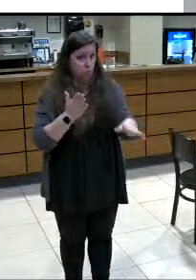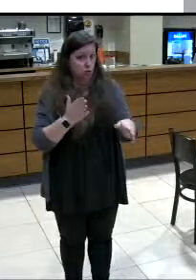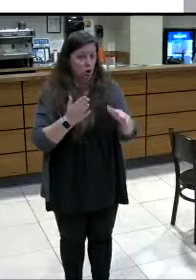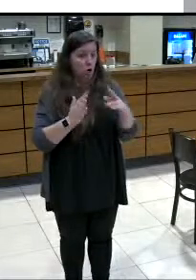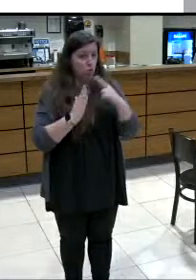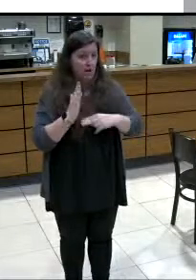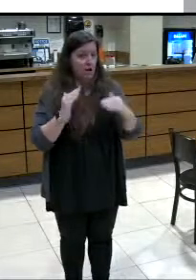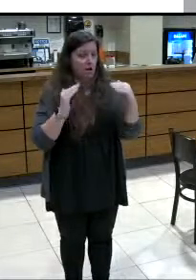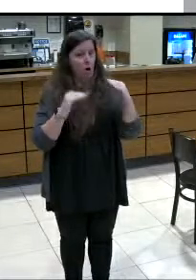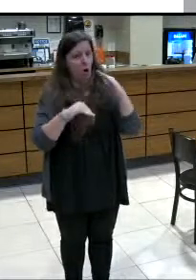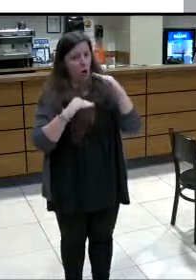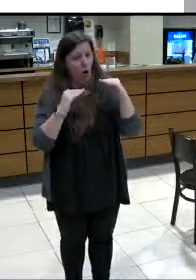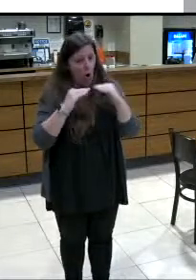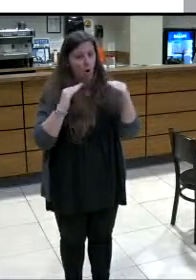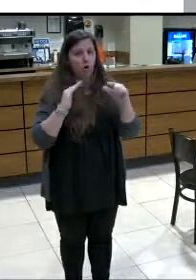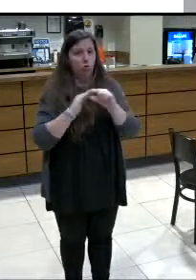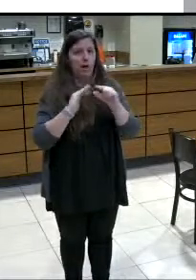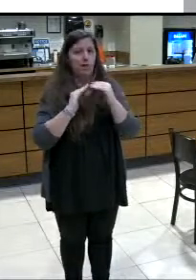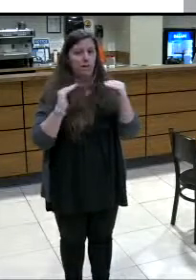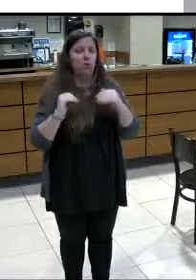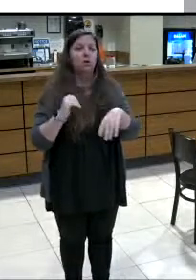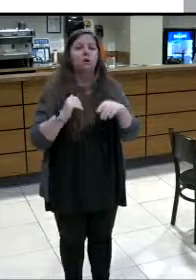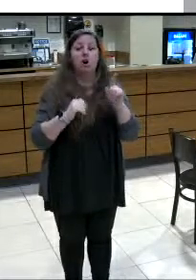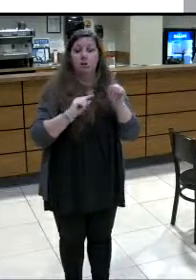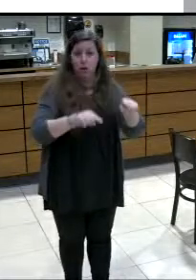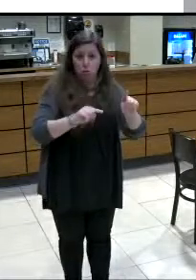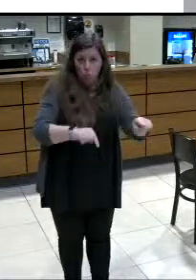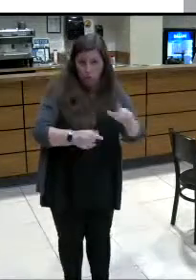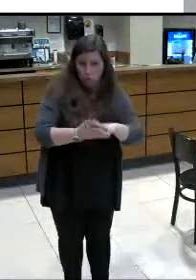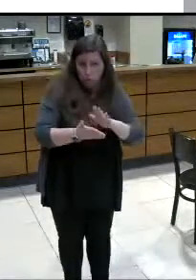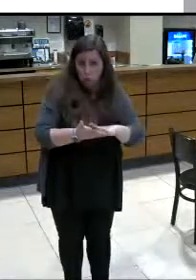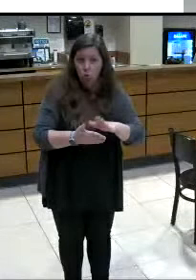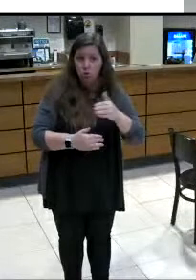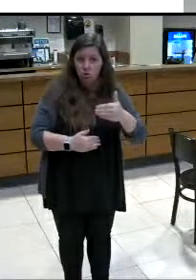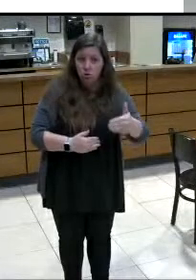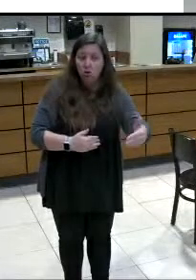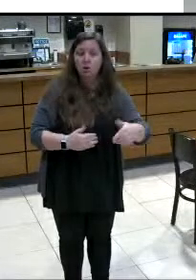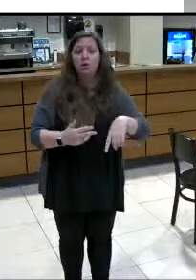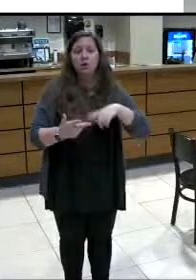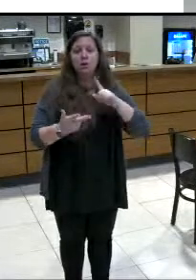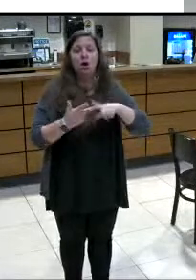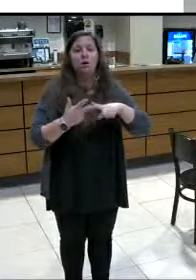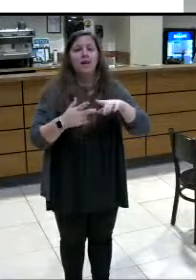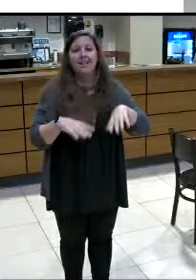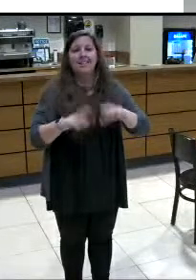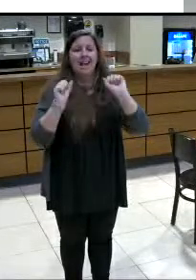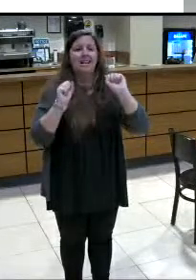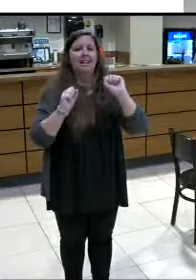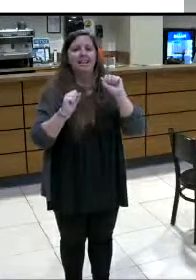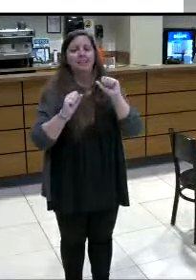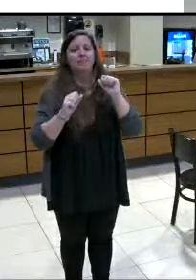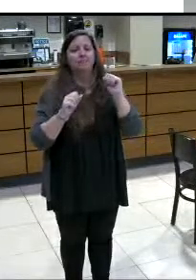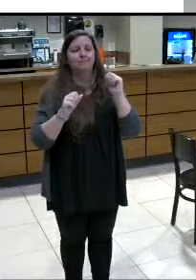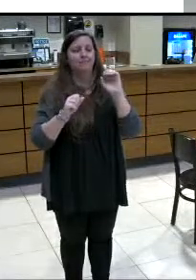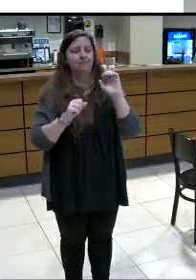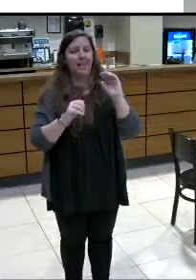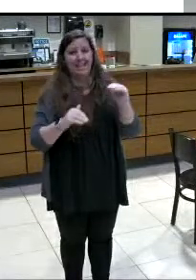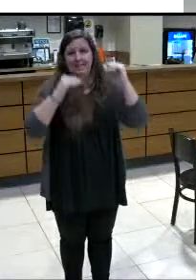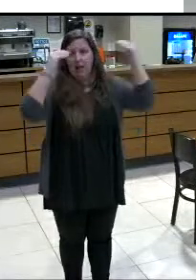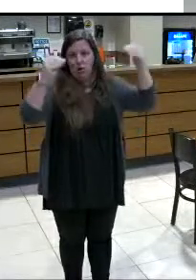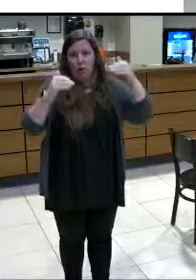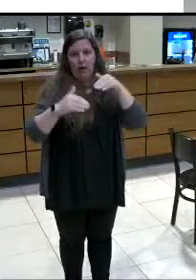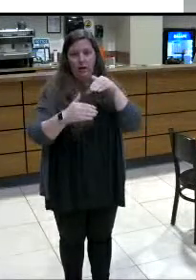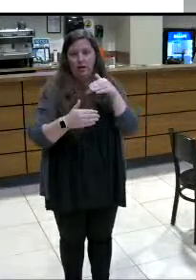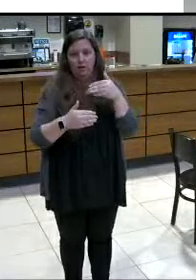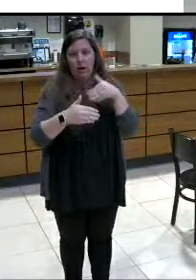Are they coming to school? Are they taking accelerated enrollment? So it's the student taking